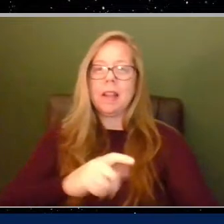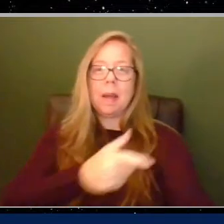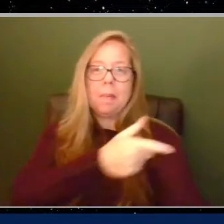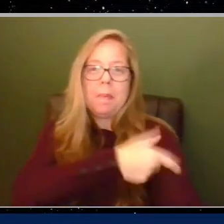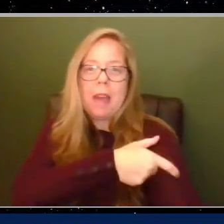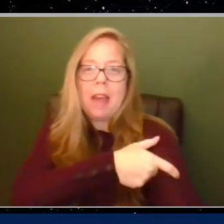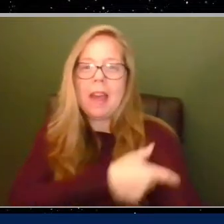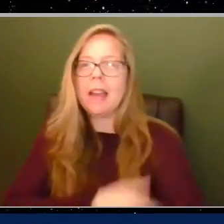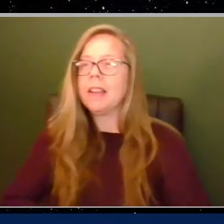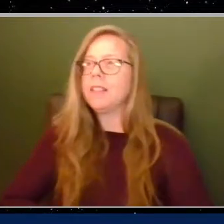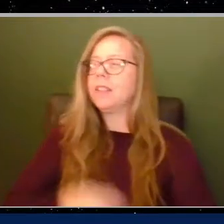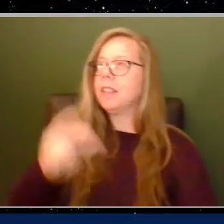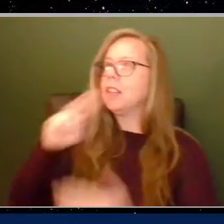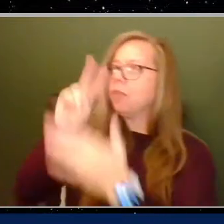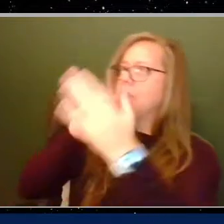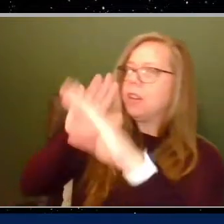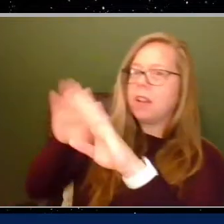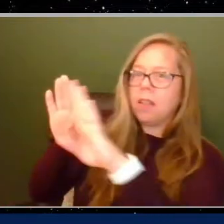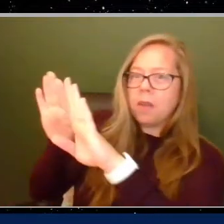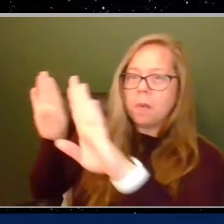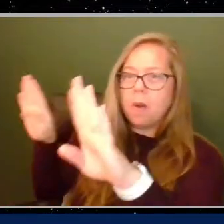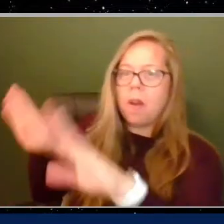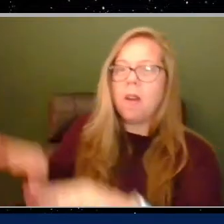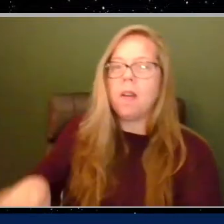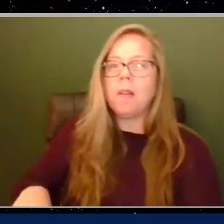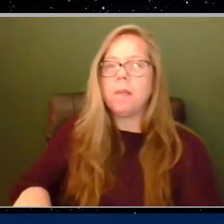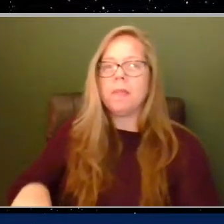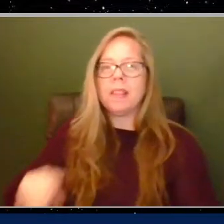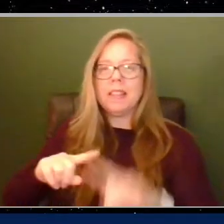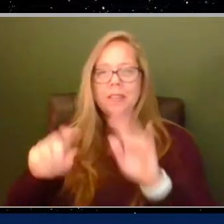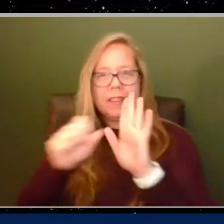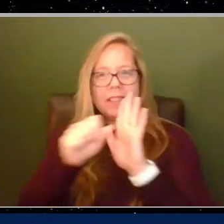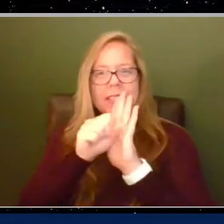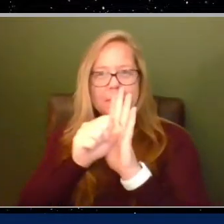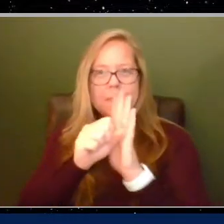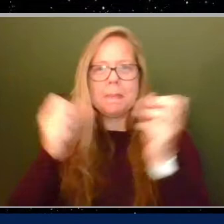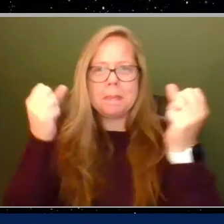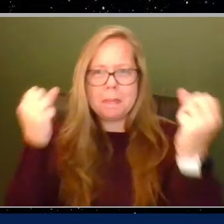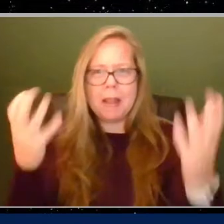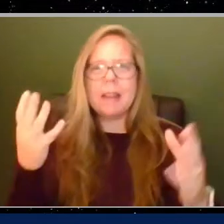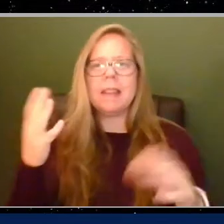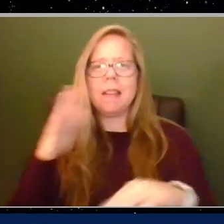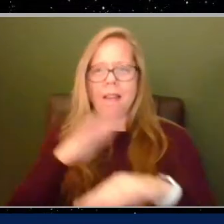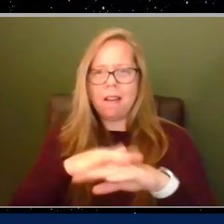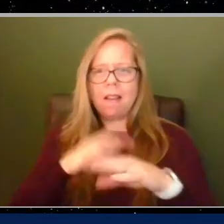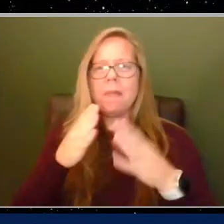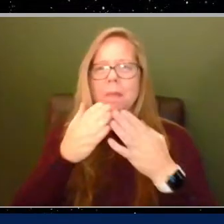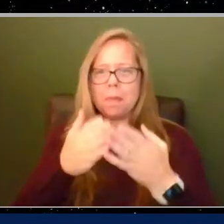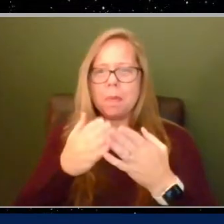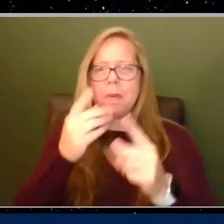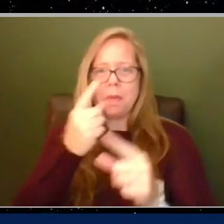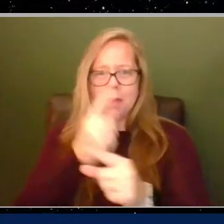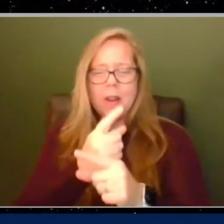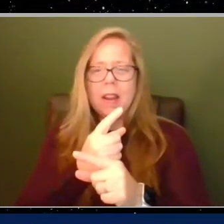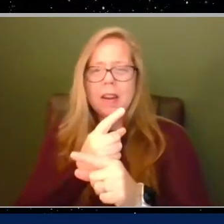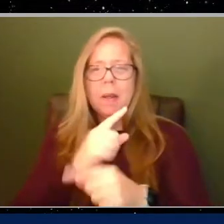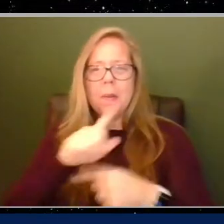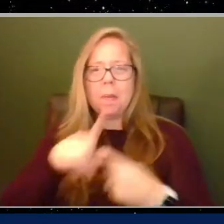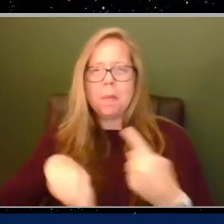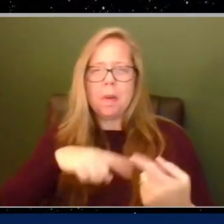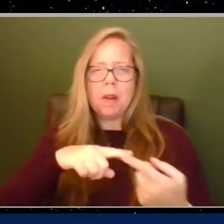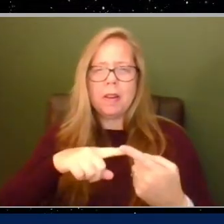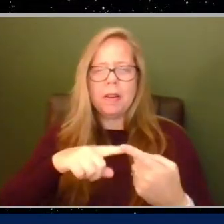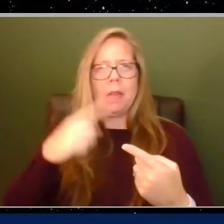on the walls and squadron emblems and all these sorts of things. There's lots of symbolism if you think about bringing together groups or having people